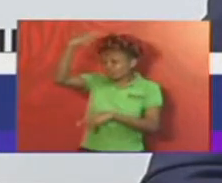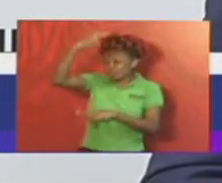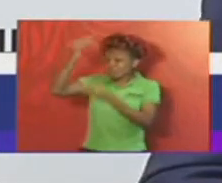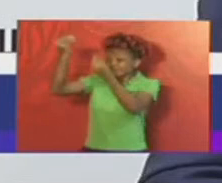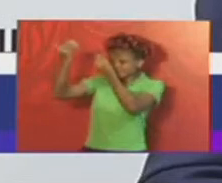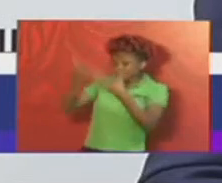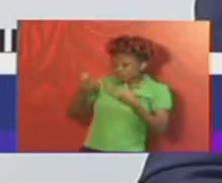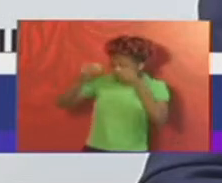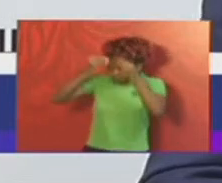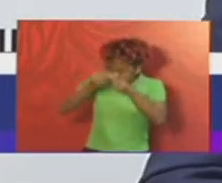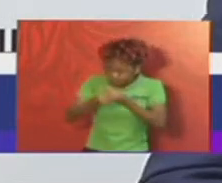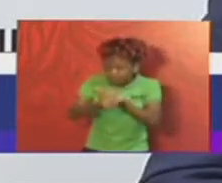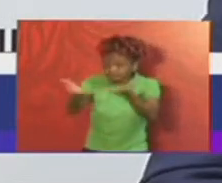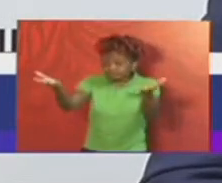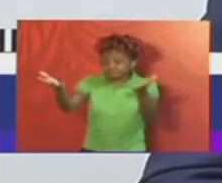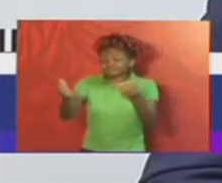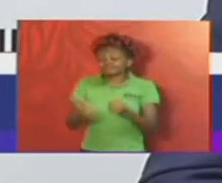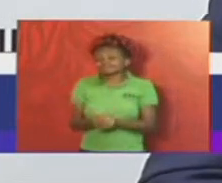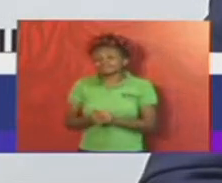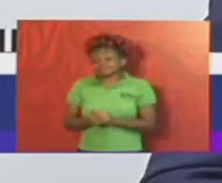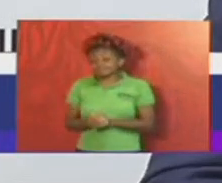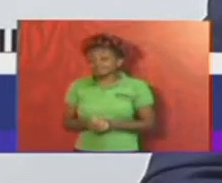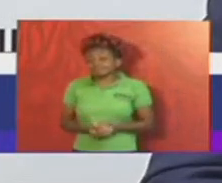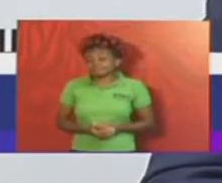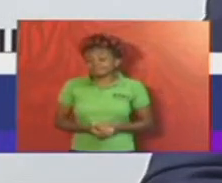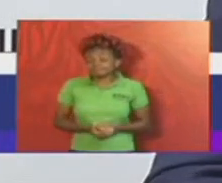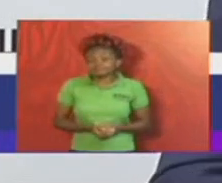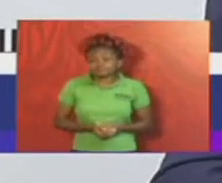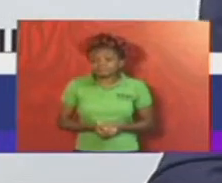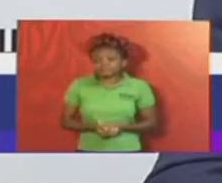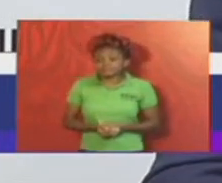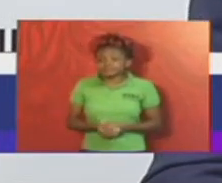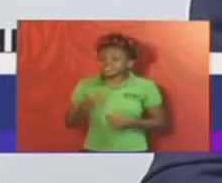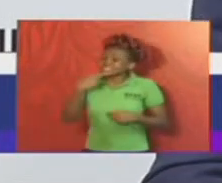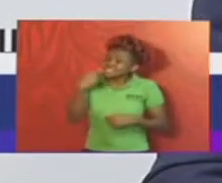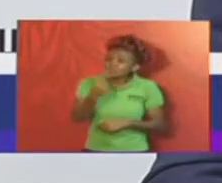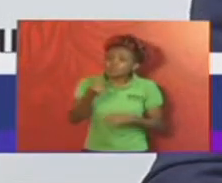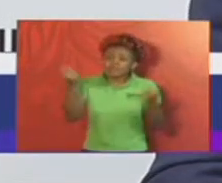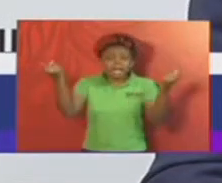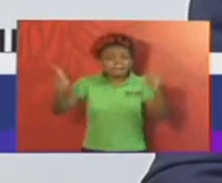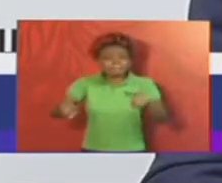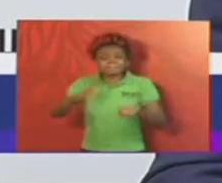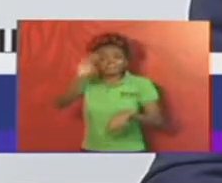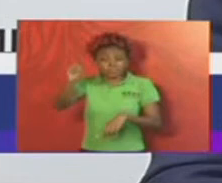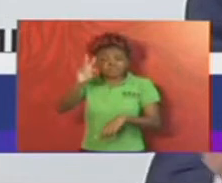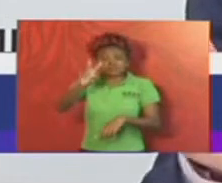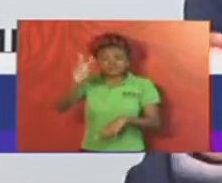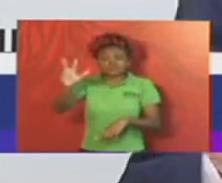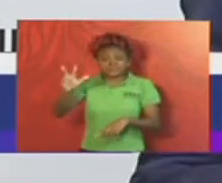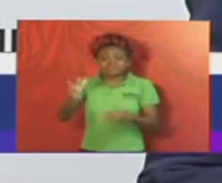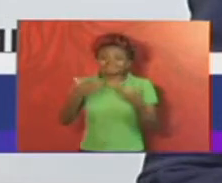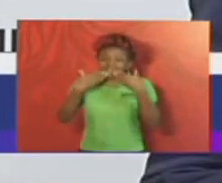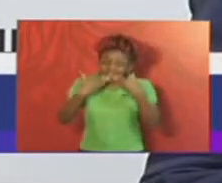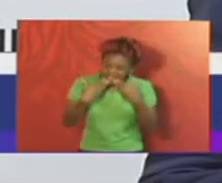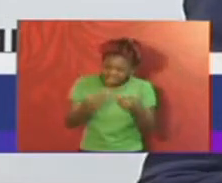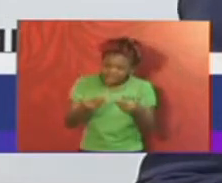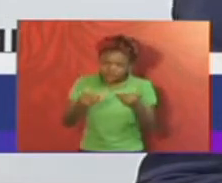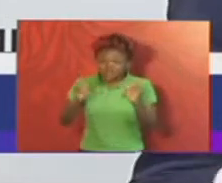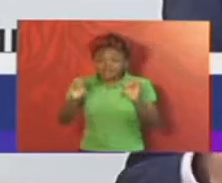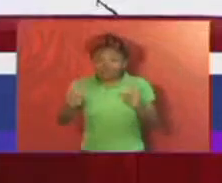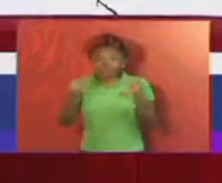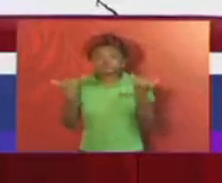for me to communicate with the public where we are from Monday, 23rd August. Thank you for the opportunity, and we can now field